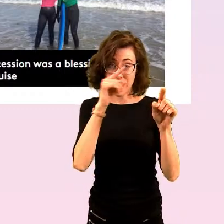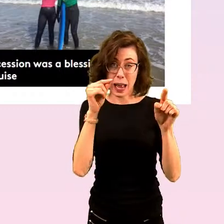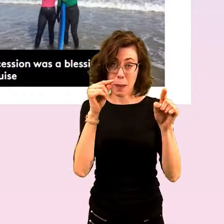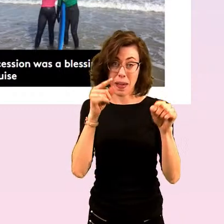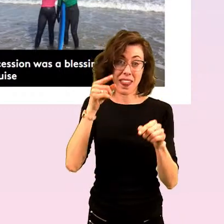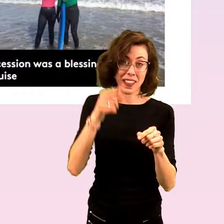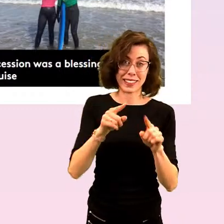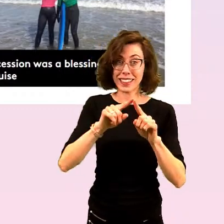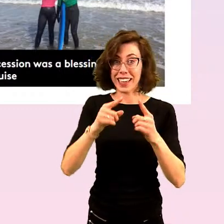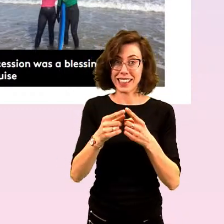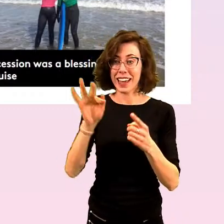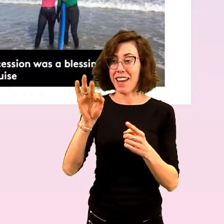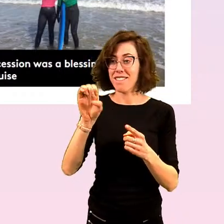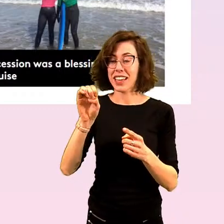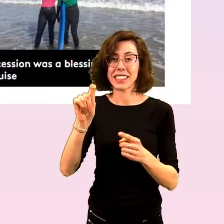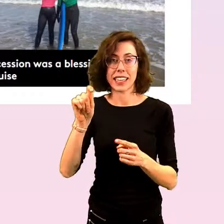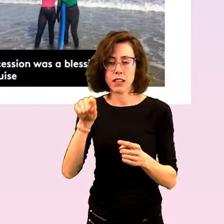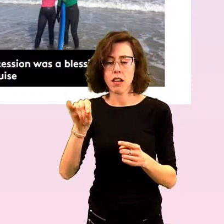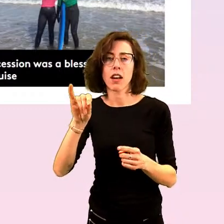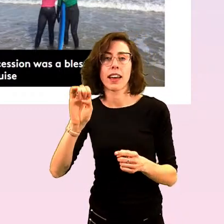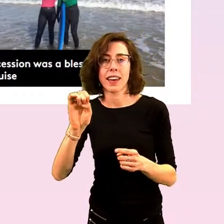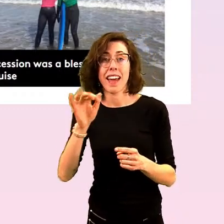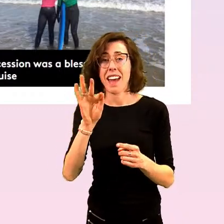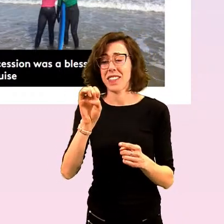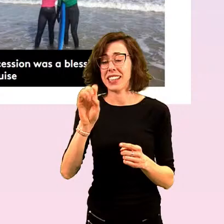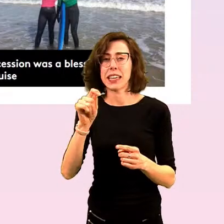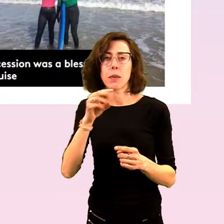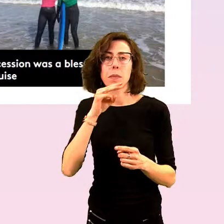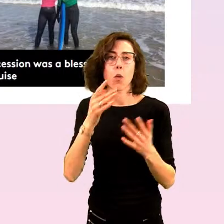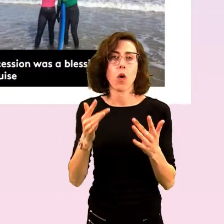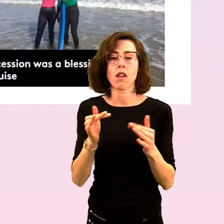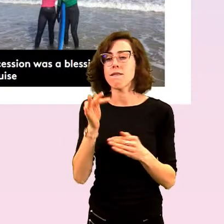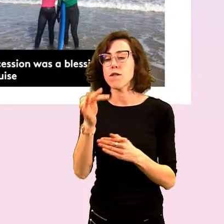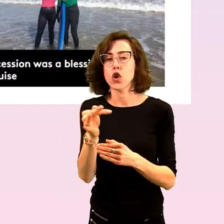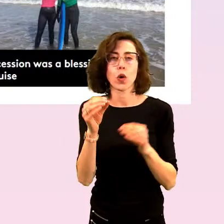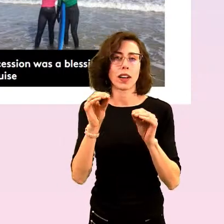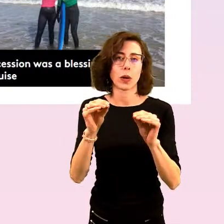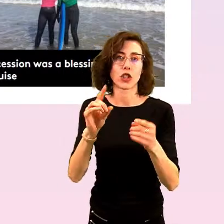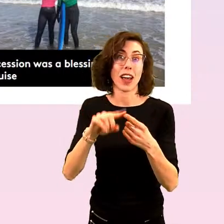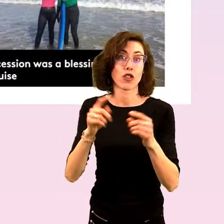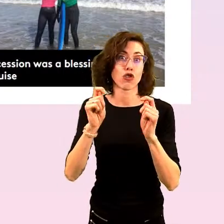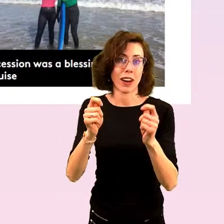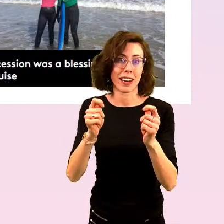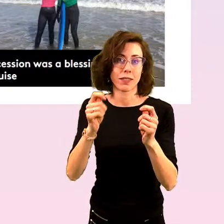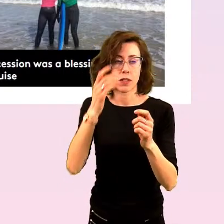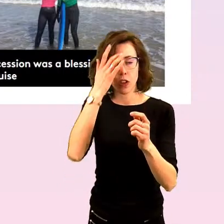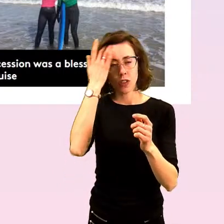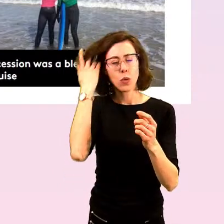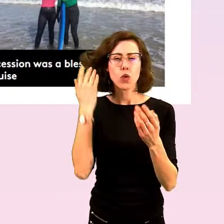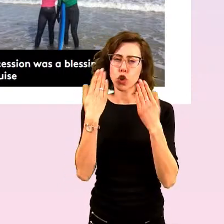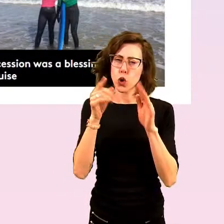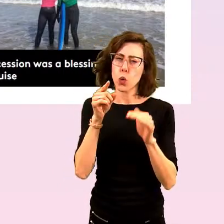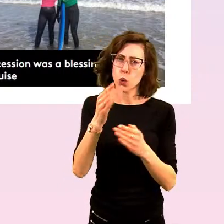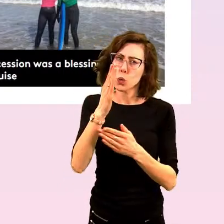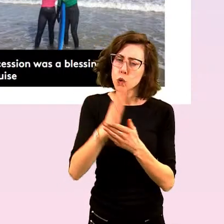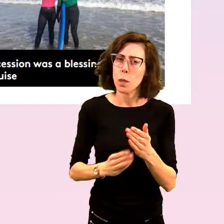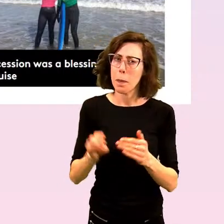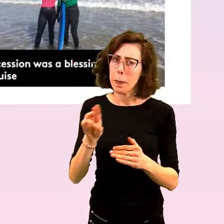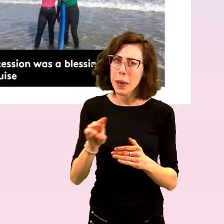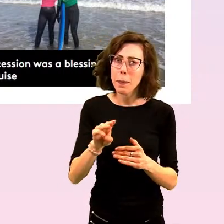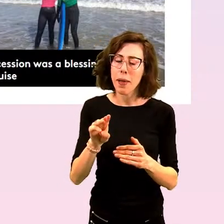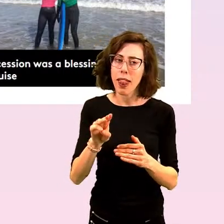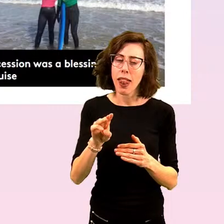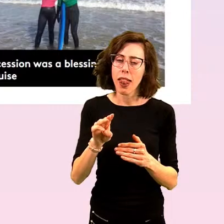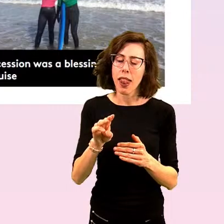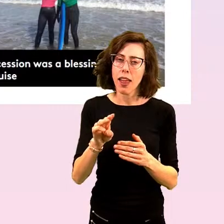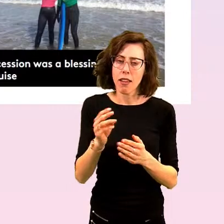thisisfet.ie. So FET being further education and training. So I just want to highlight some of the people and some of the stories that we have on the